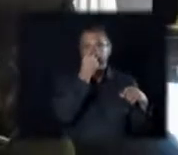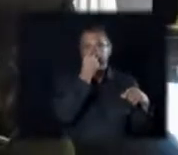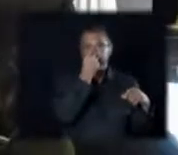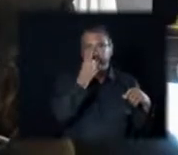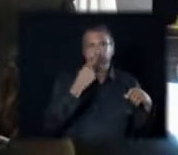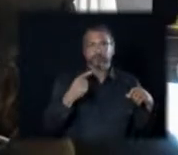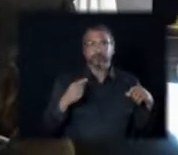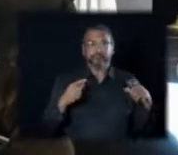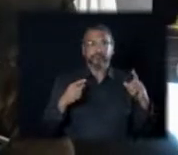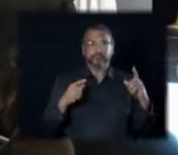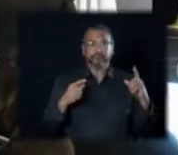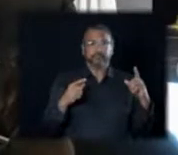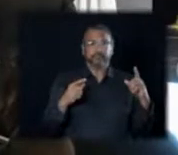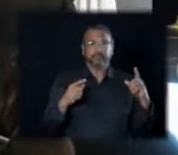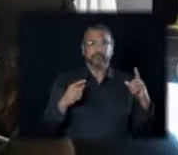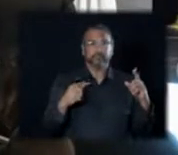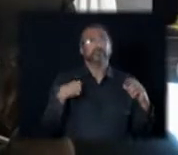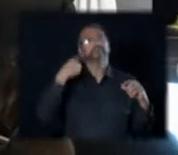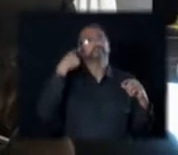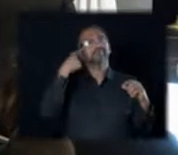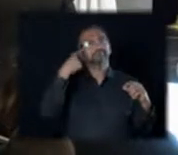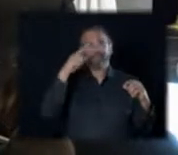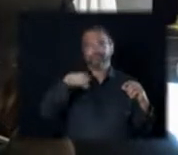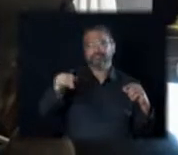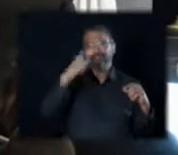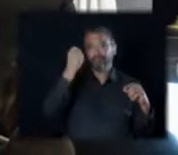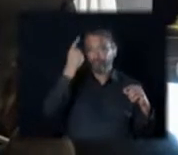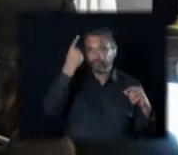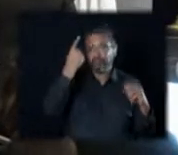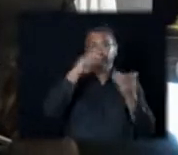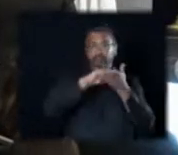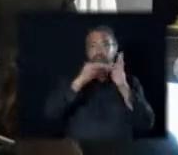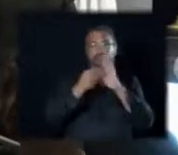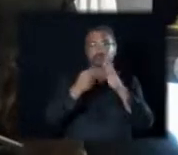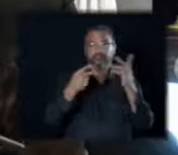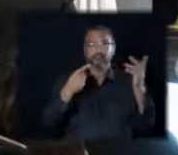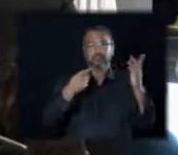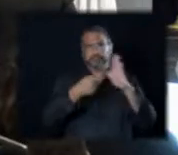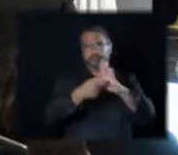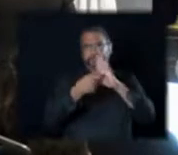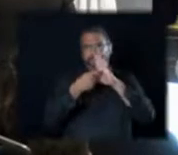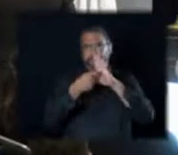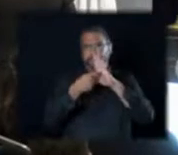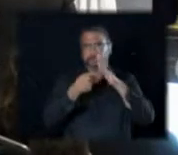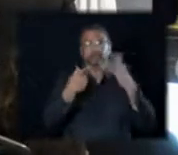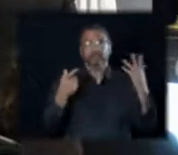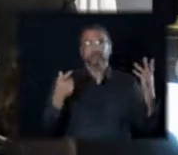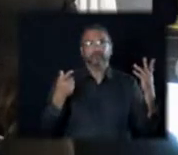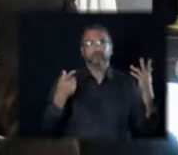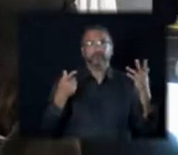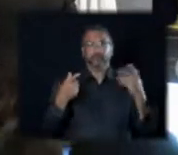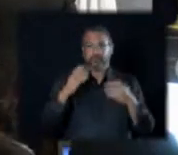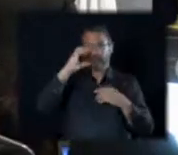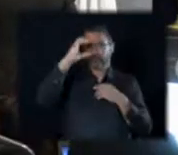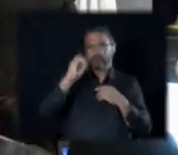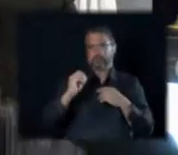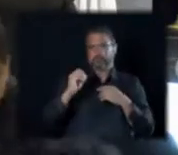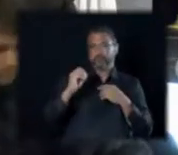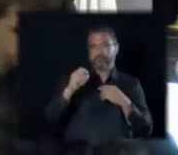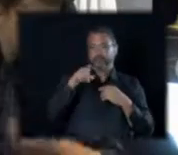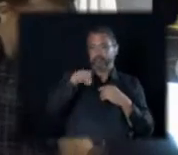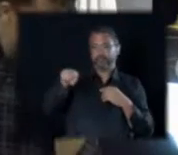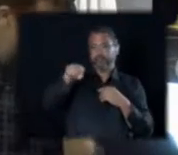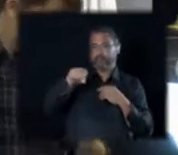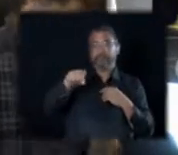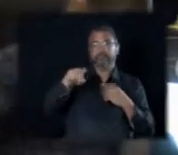expenses, in this effort. I believe you understand that our requirement is that there is a